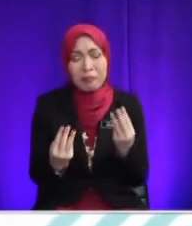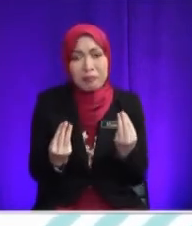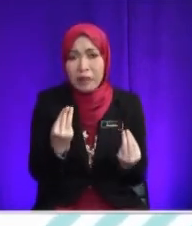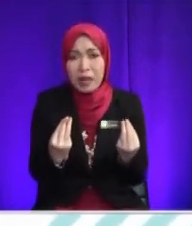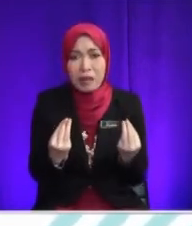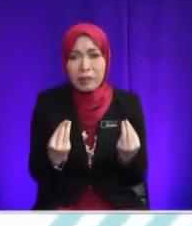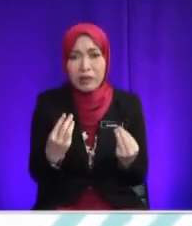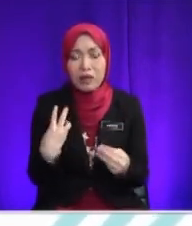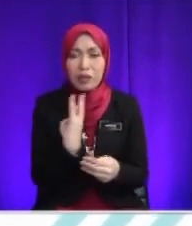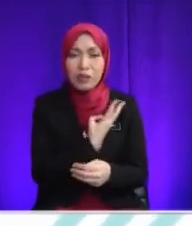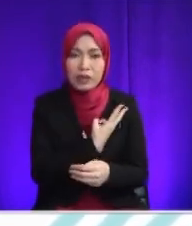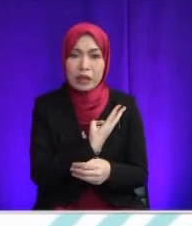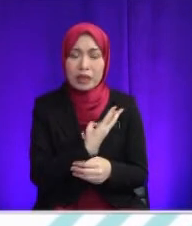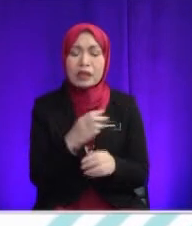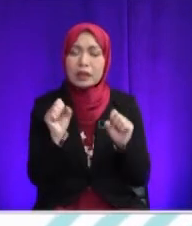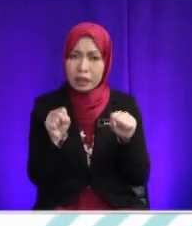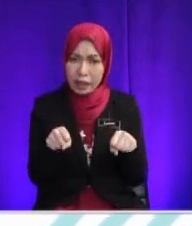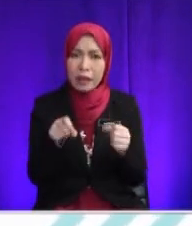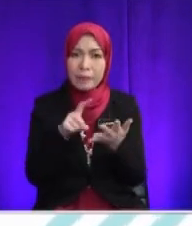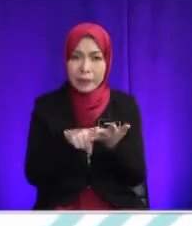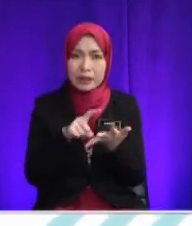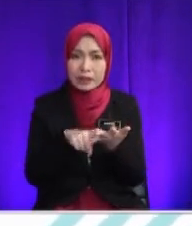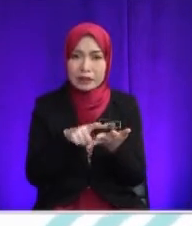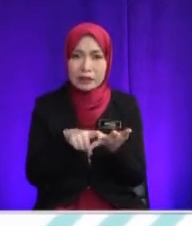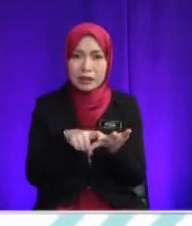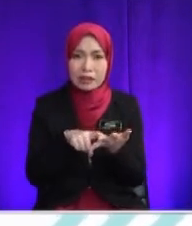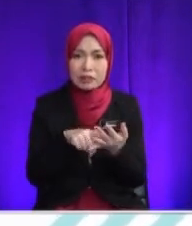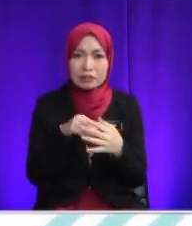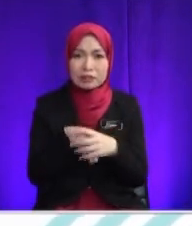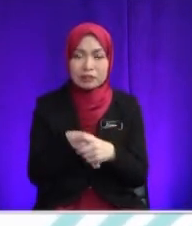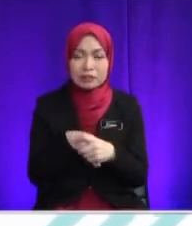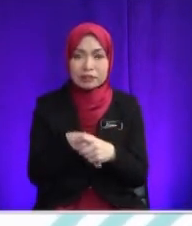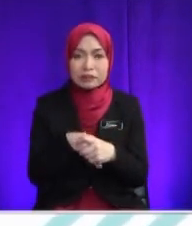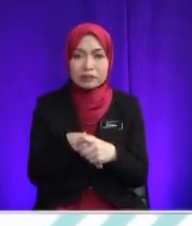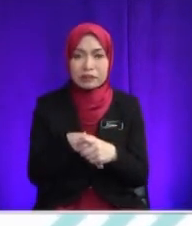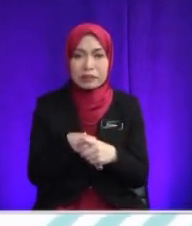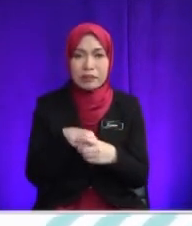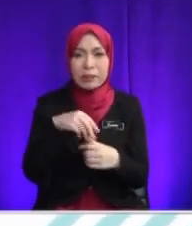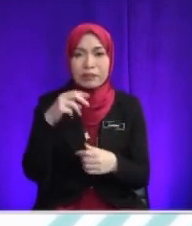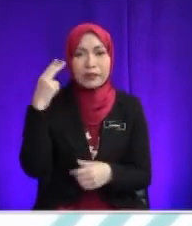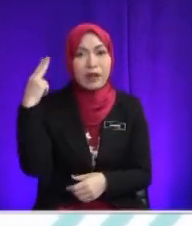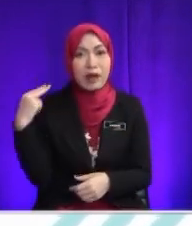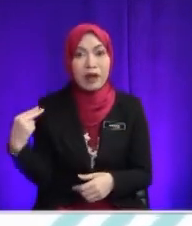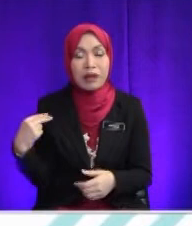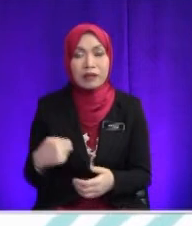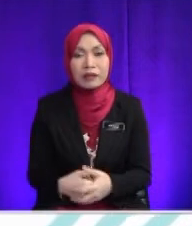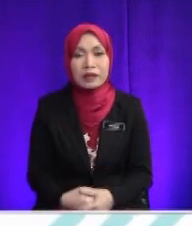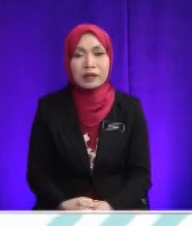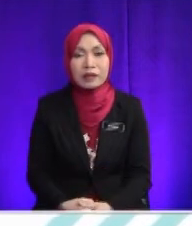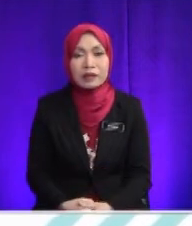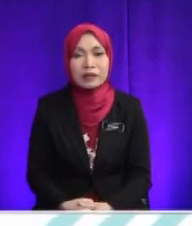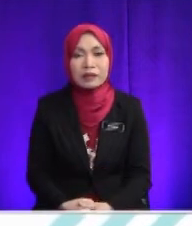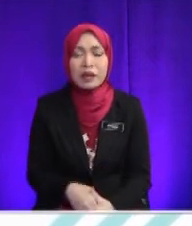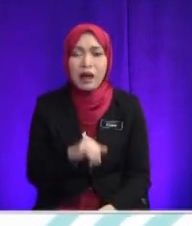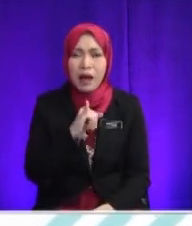the sentence. I expect it will be increased to 15 or even 20 years, perhaps. Mm-hmm. Well, I certainly hope